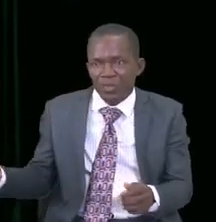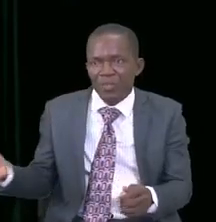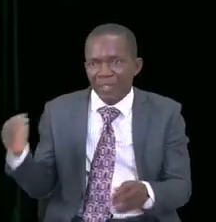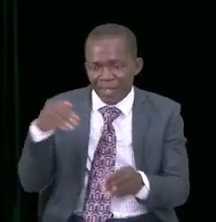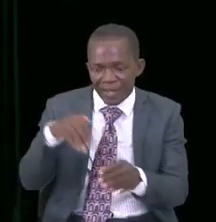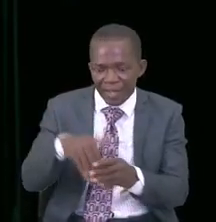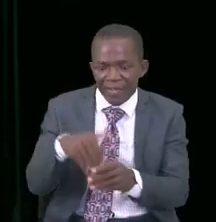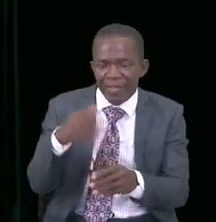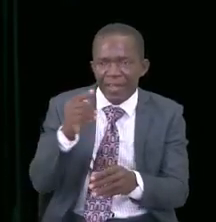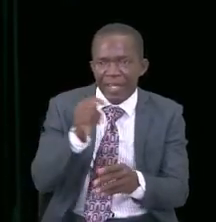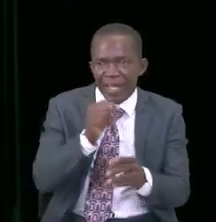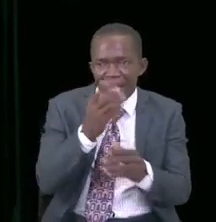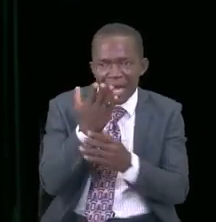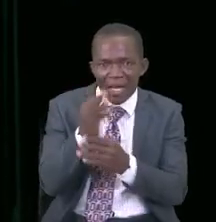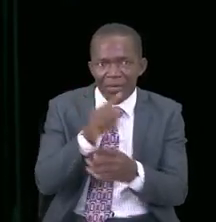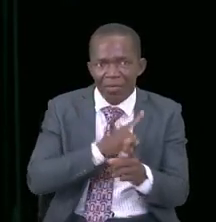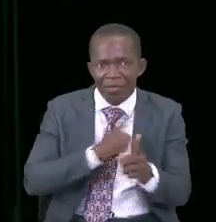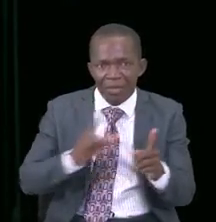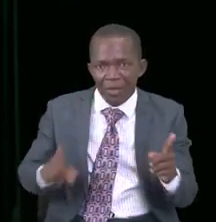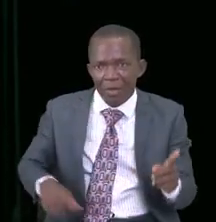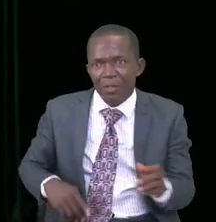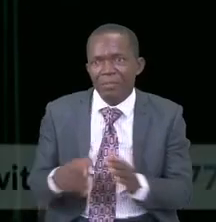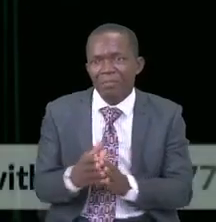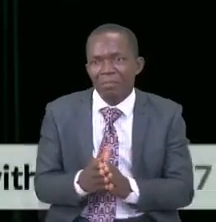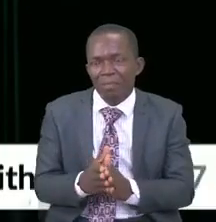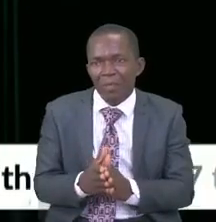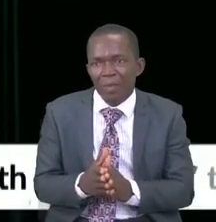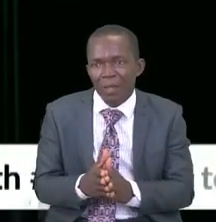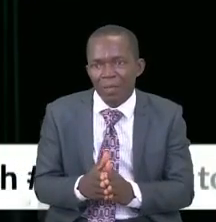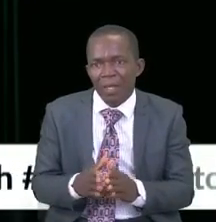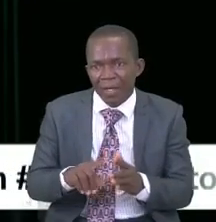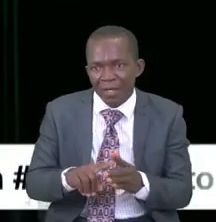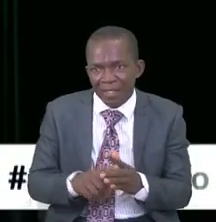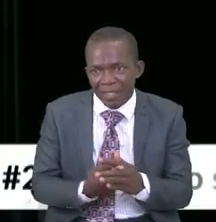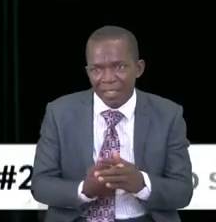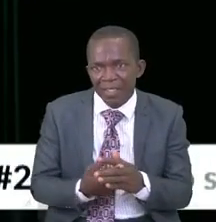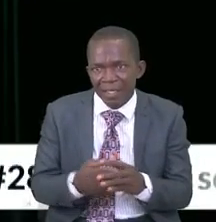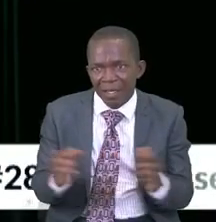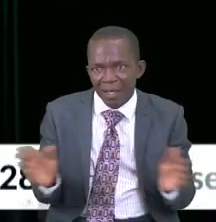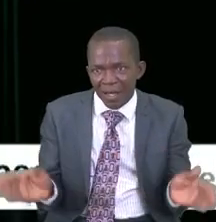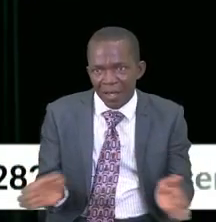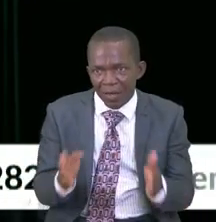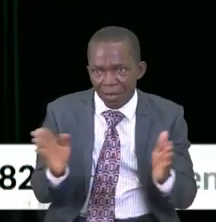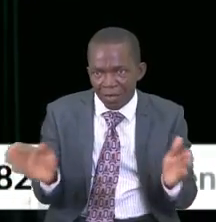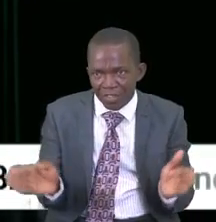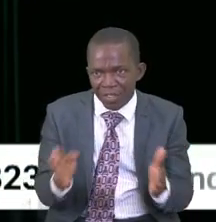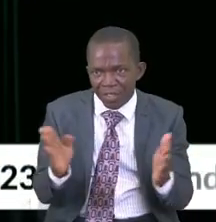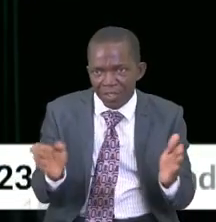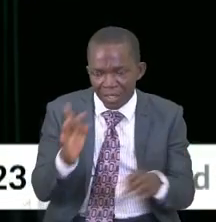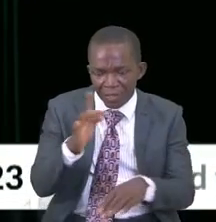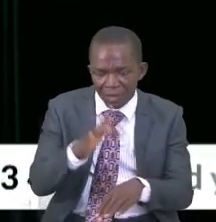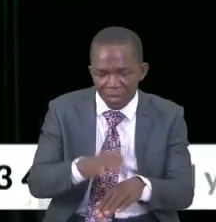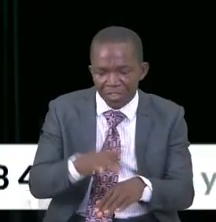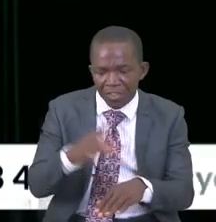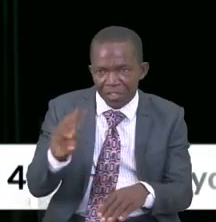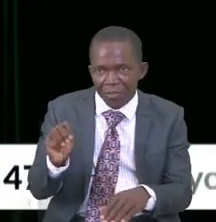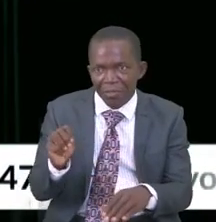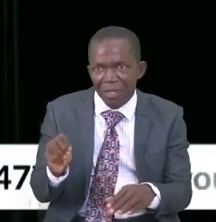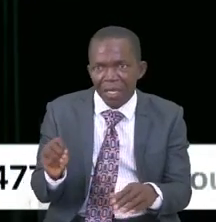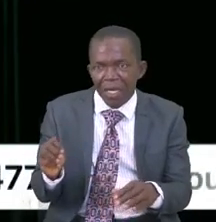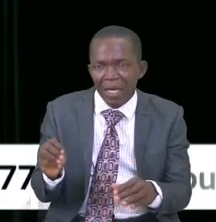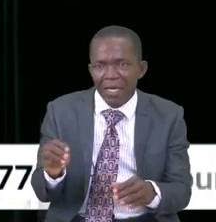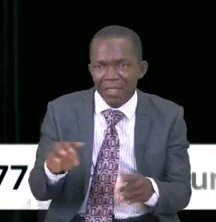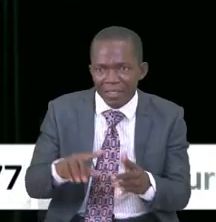sent, used by God. And as he was driving, we began slowly to touch and touch. And eventually we came to the gospel.